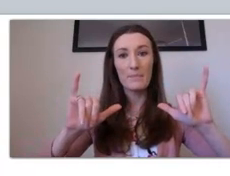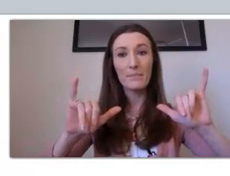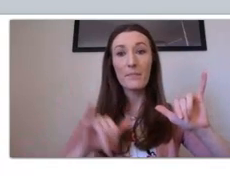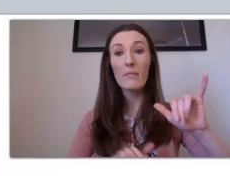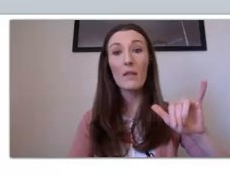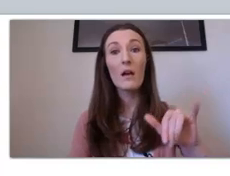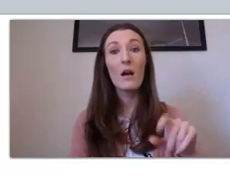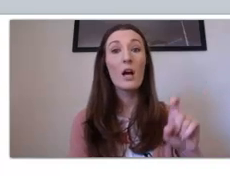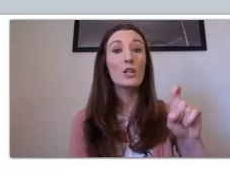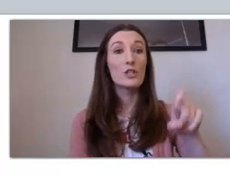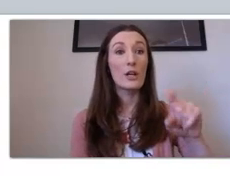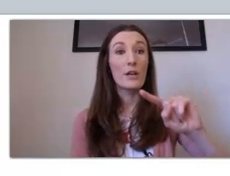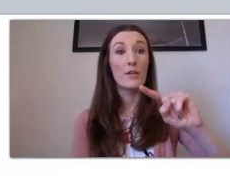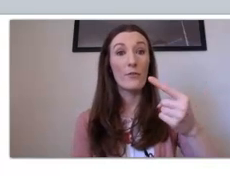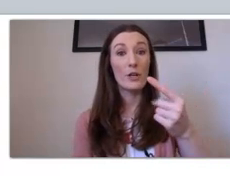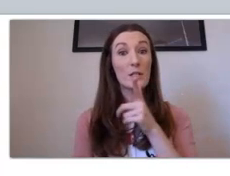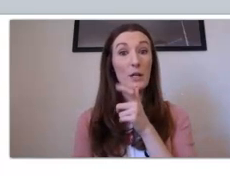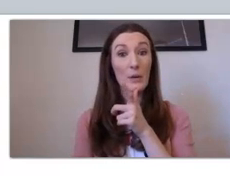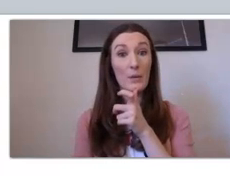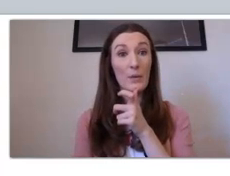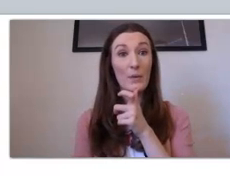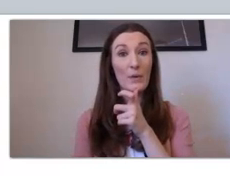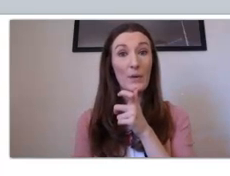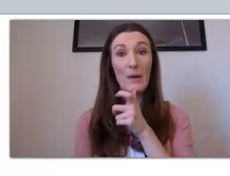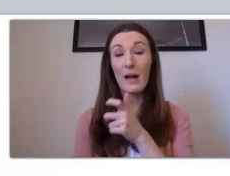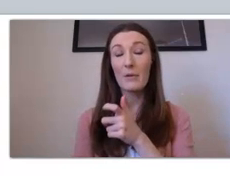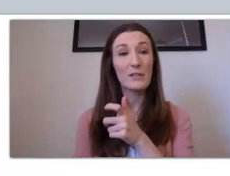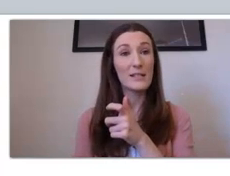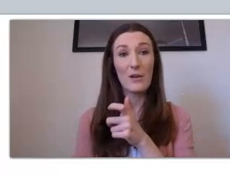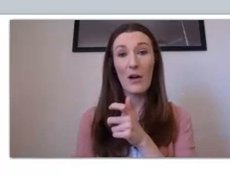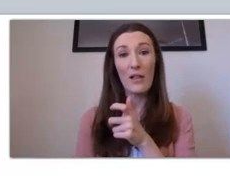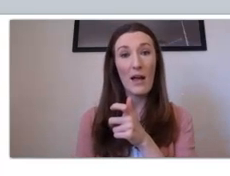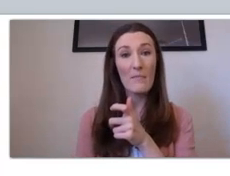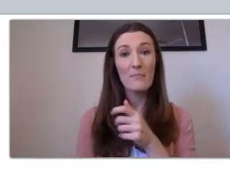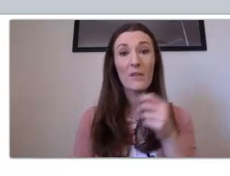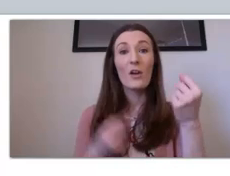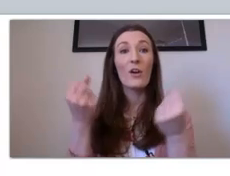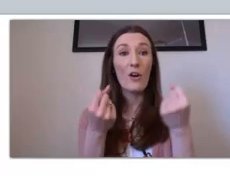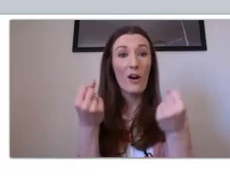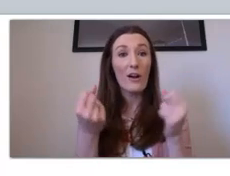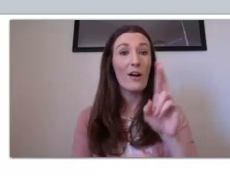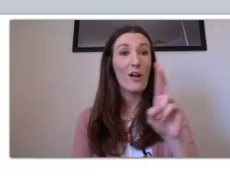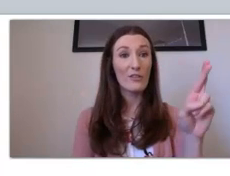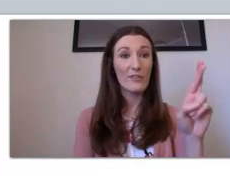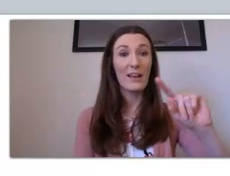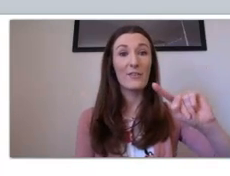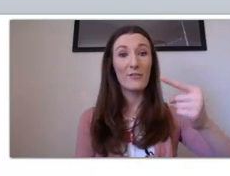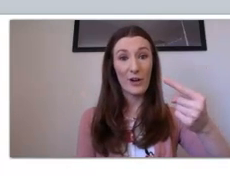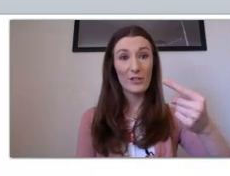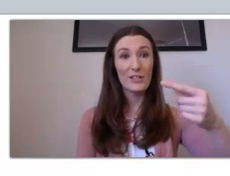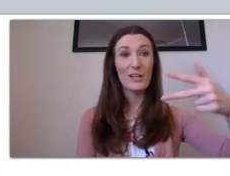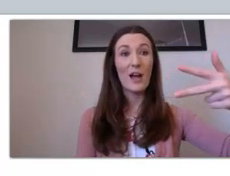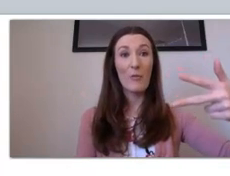time. Should first who? My eyebrows are still all up. Car on the